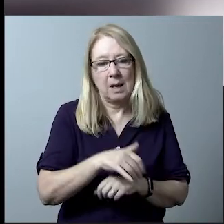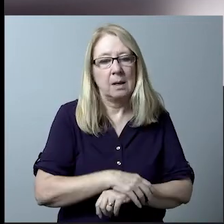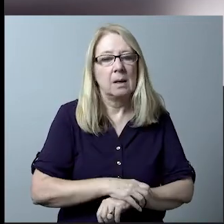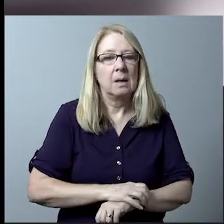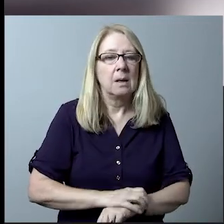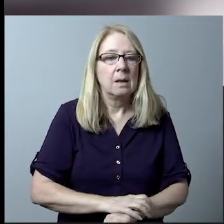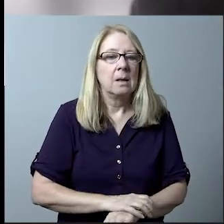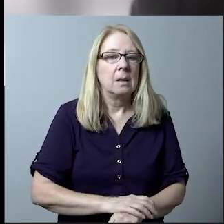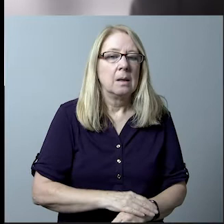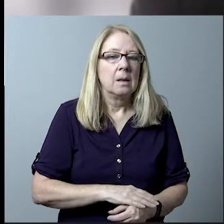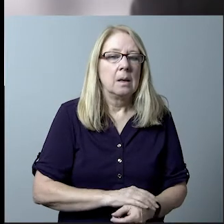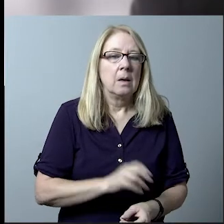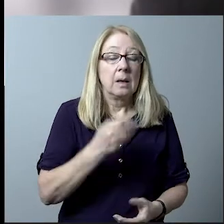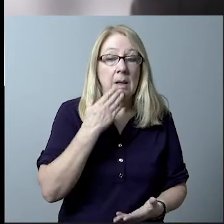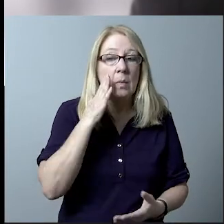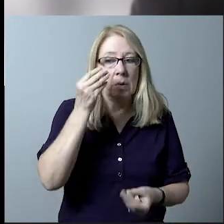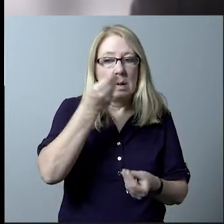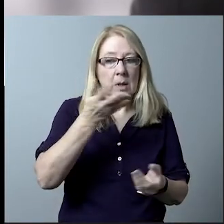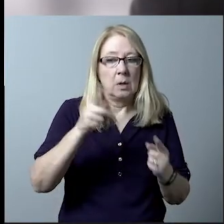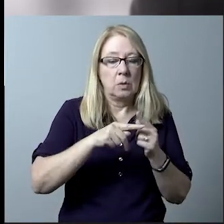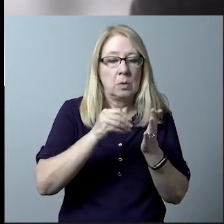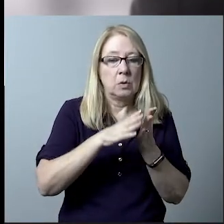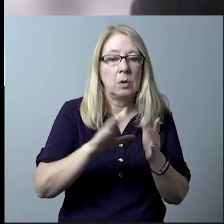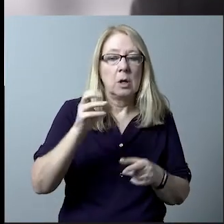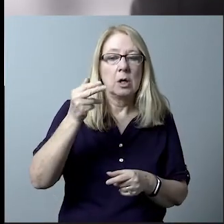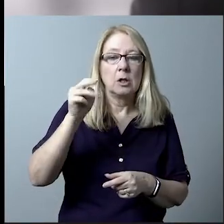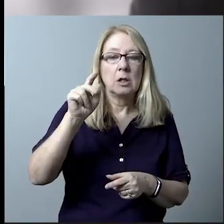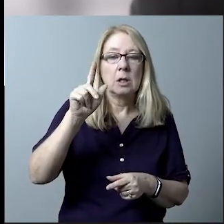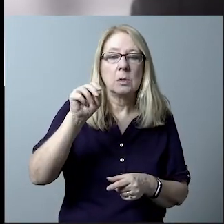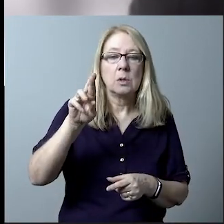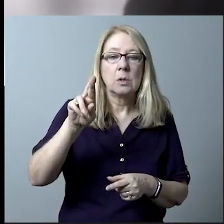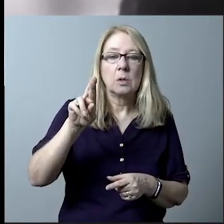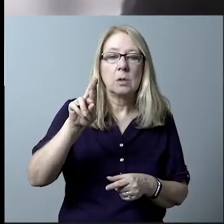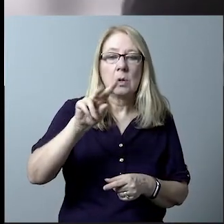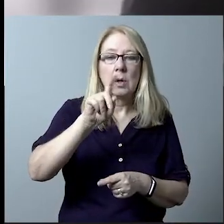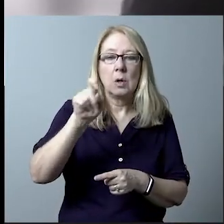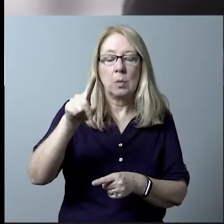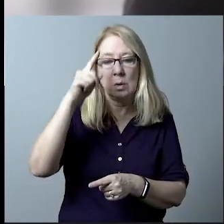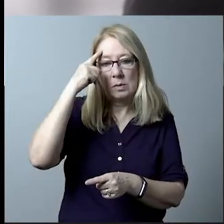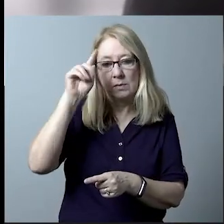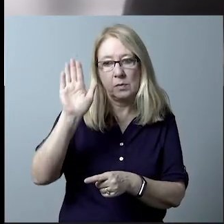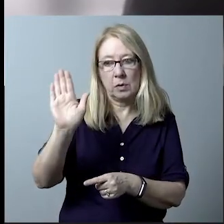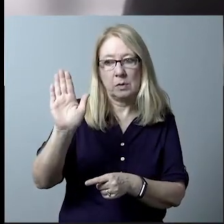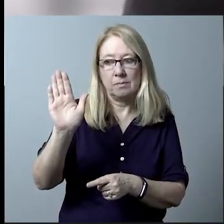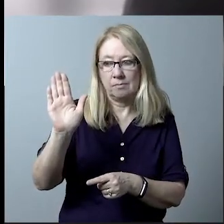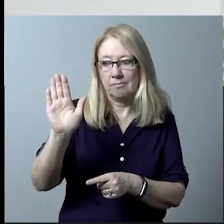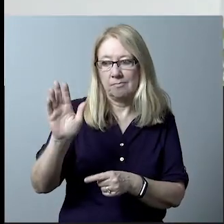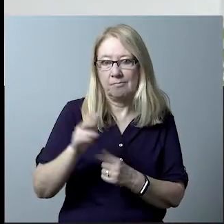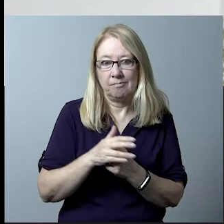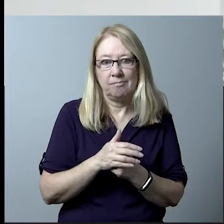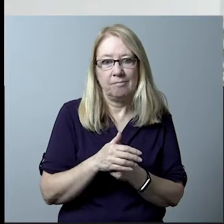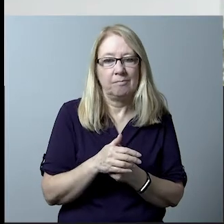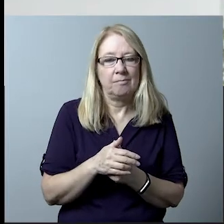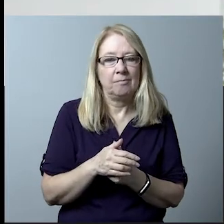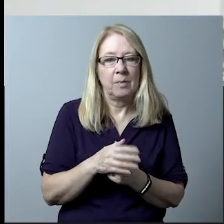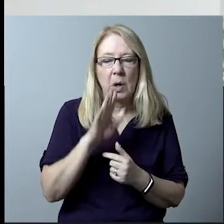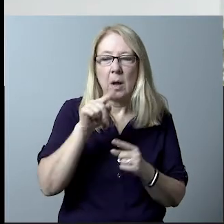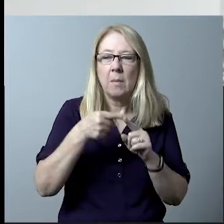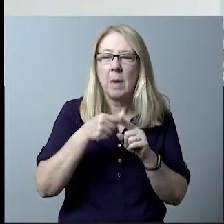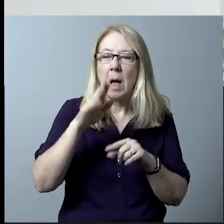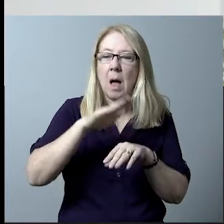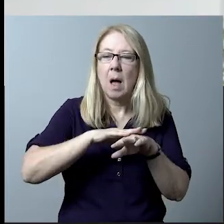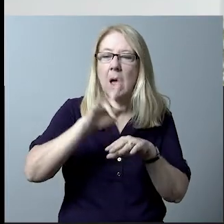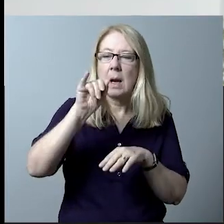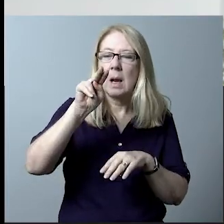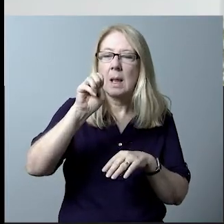All right, so we'll do our best to get that information out to students. Thank you. Chancellor, we had one, I think it's in your realm